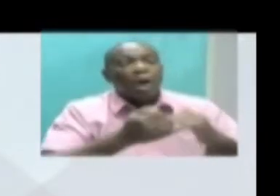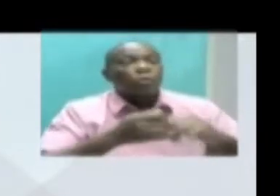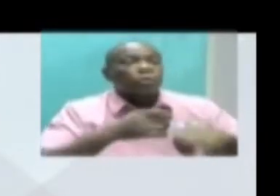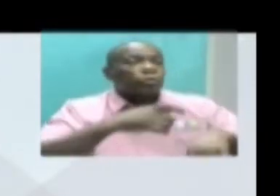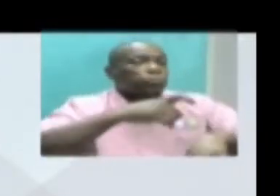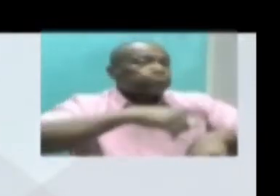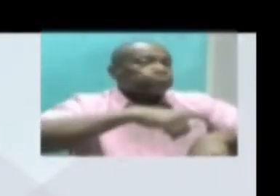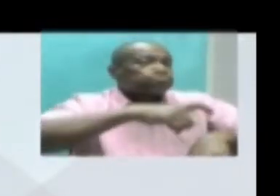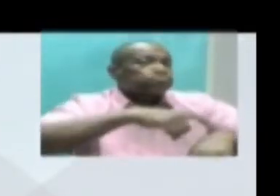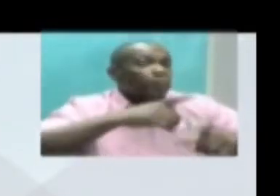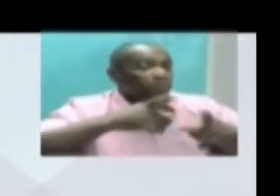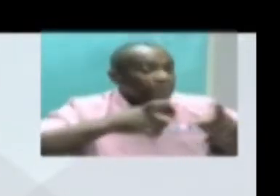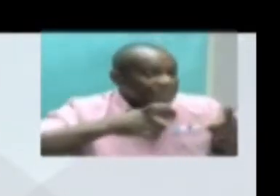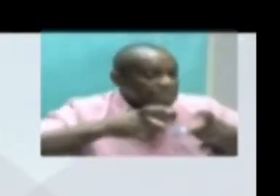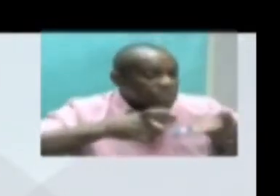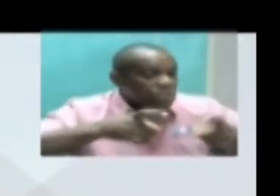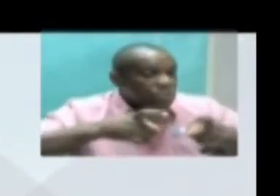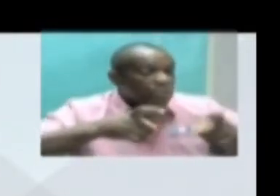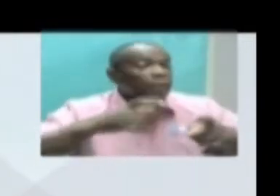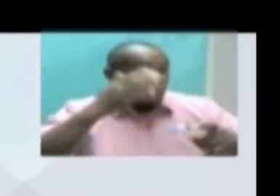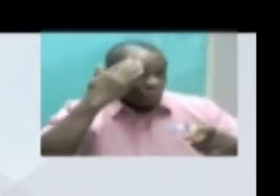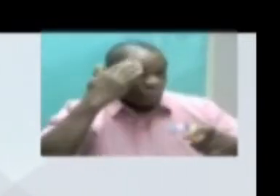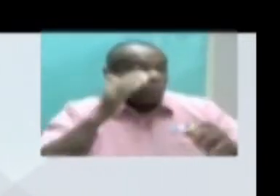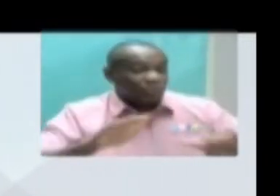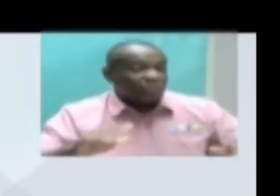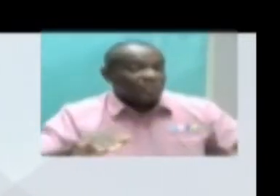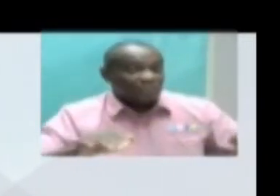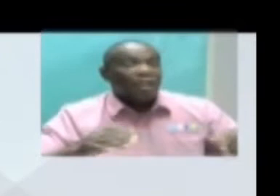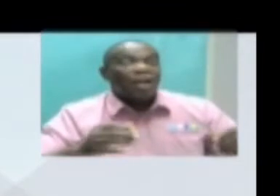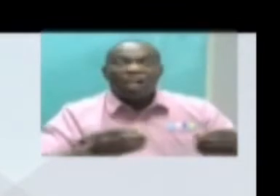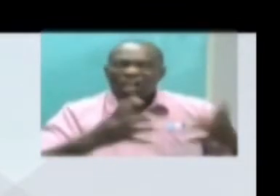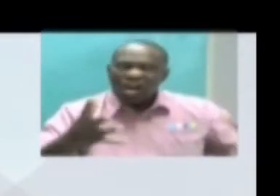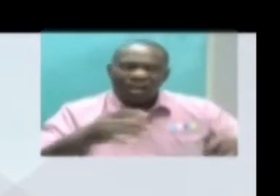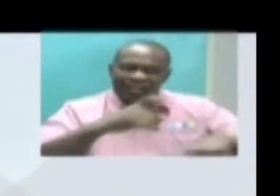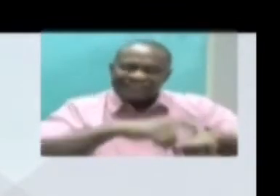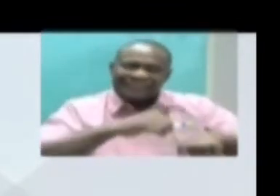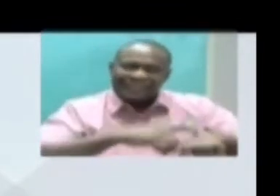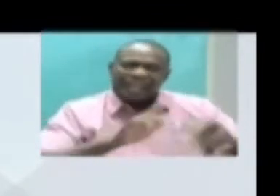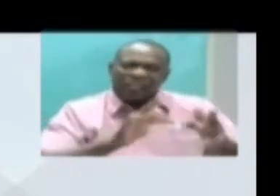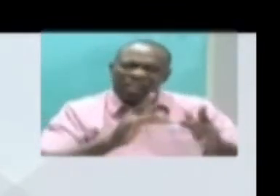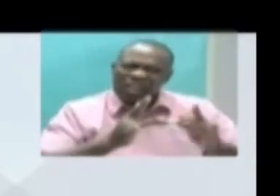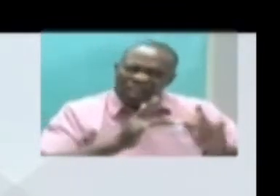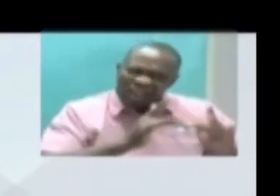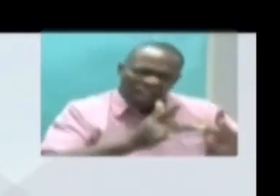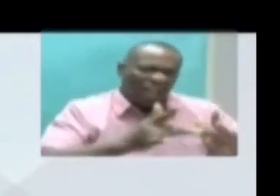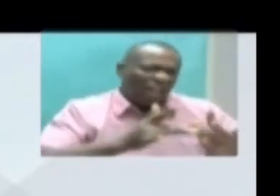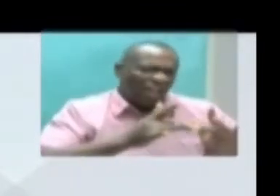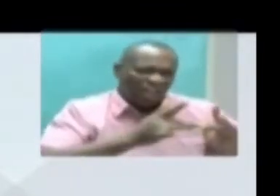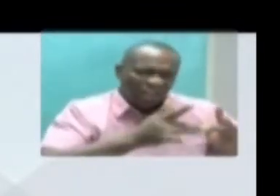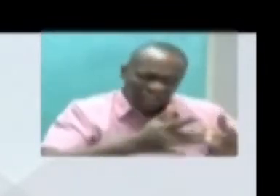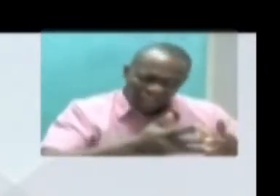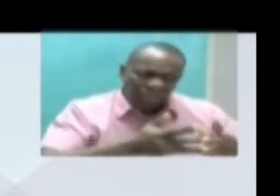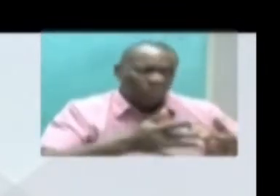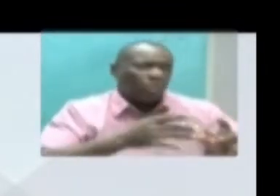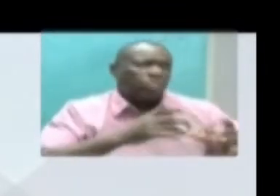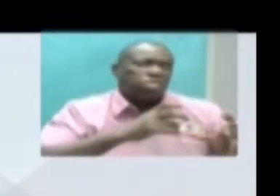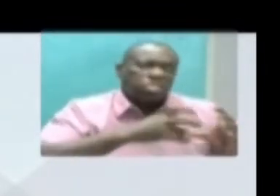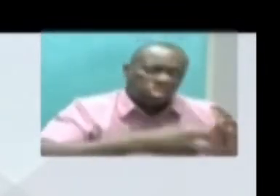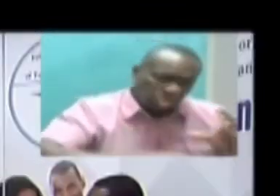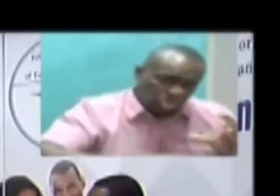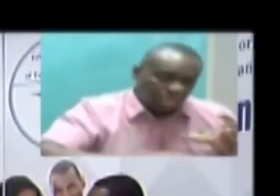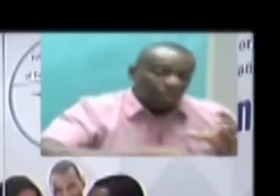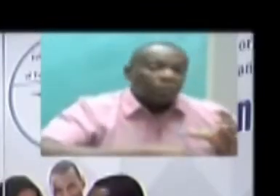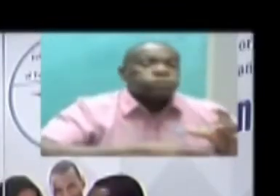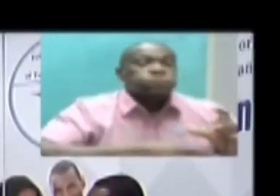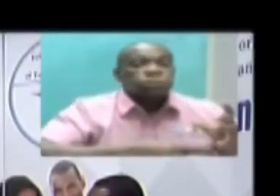on online. And you know, there are certain tips and techniques, even things like content filtering,